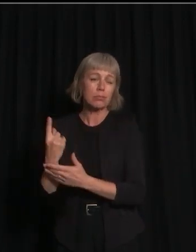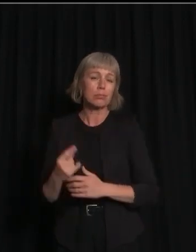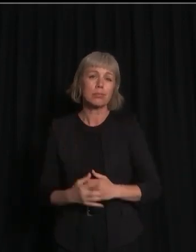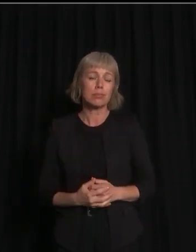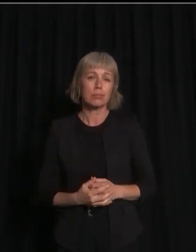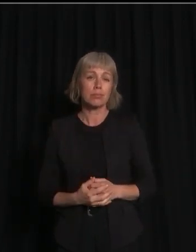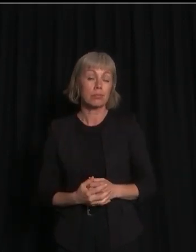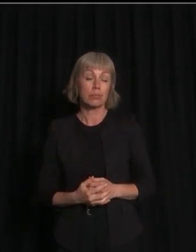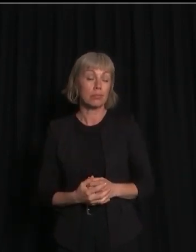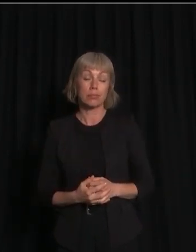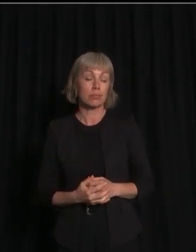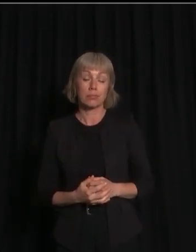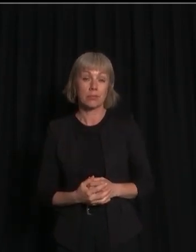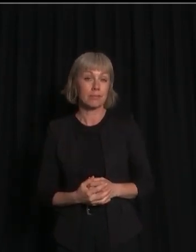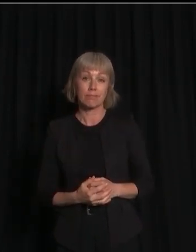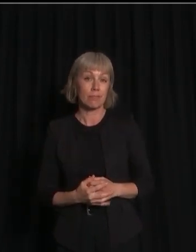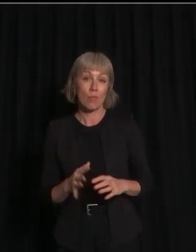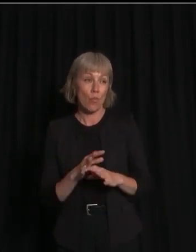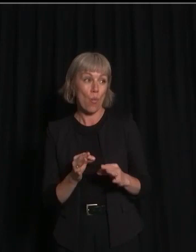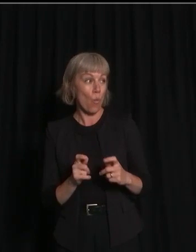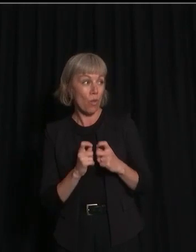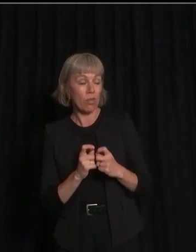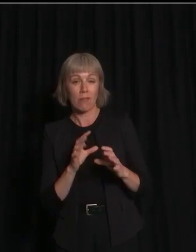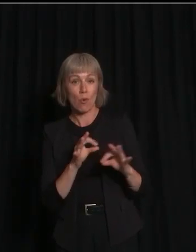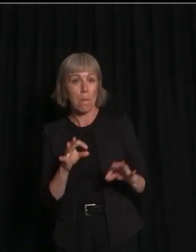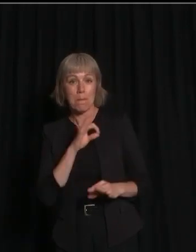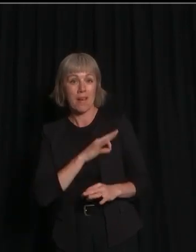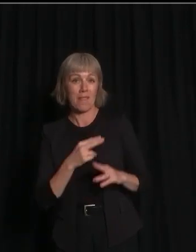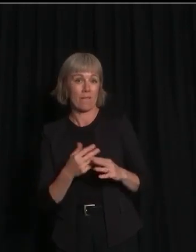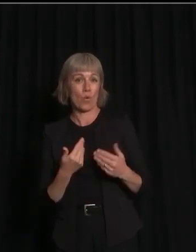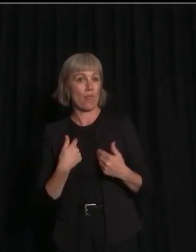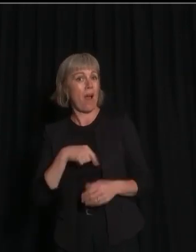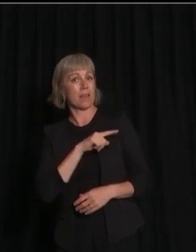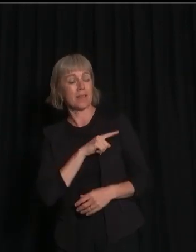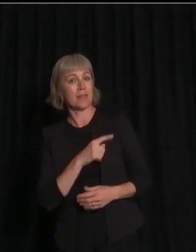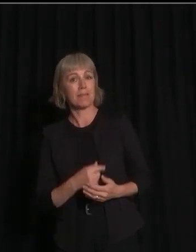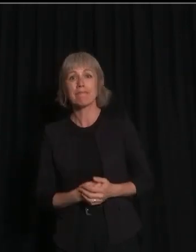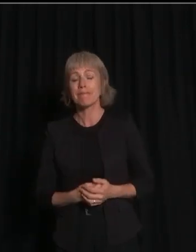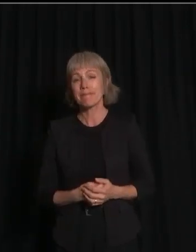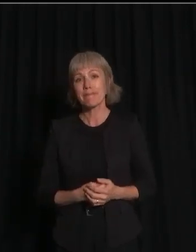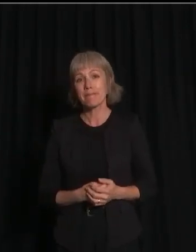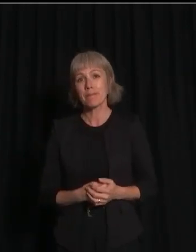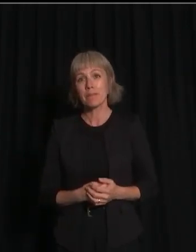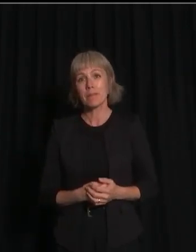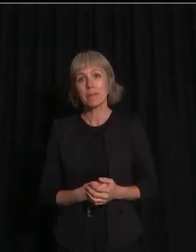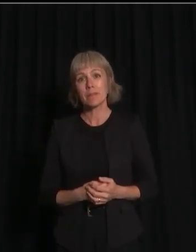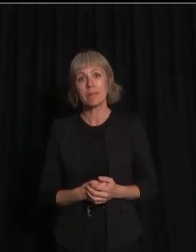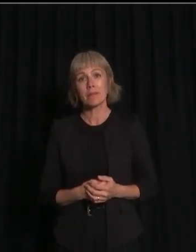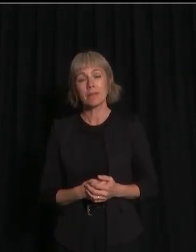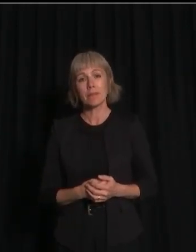it's just, yeah, it's not beneficial for us. Like, yeah, we need you